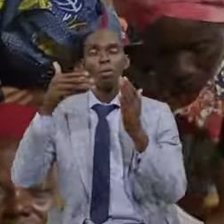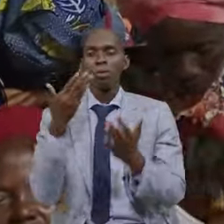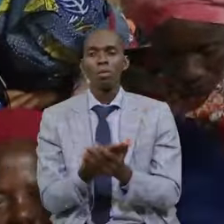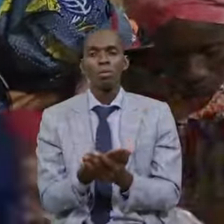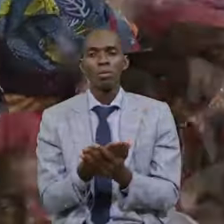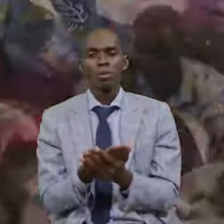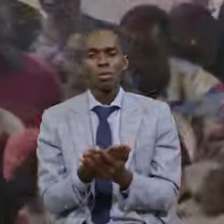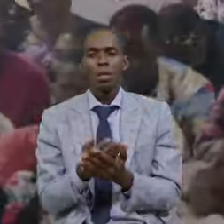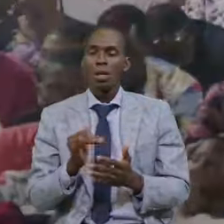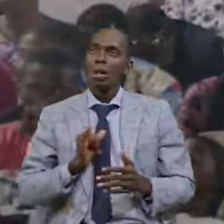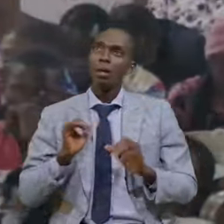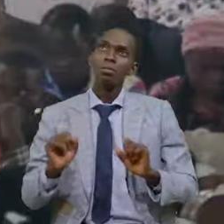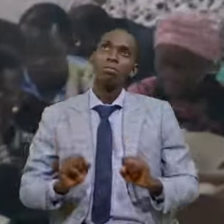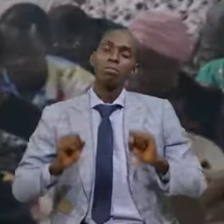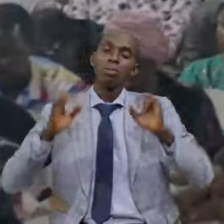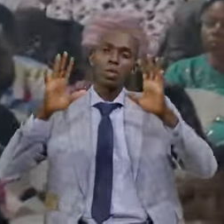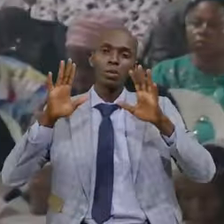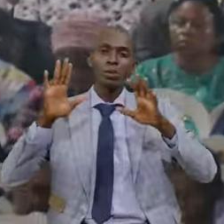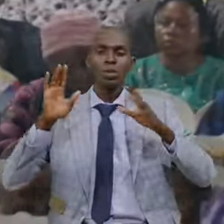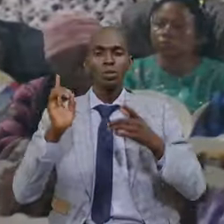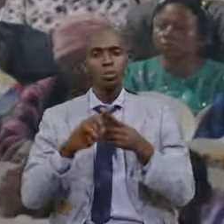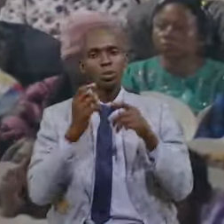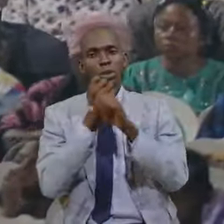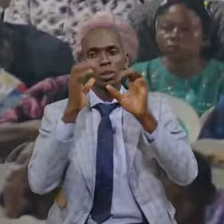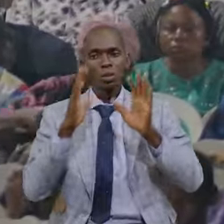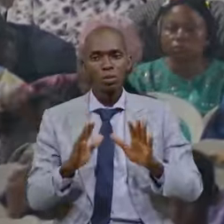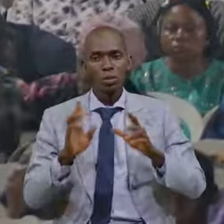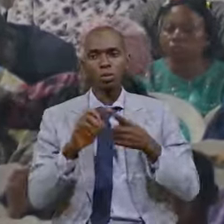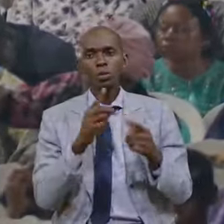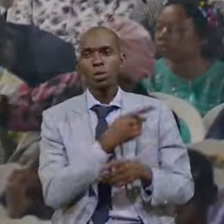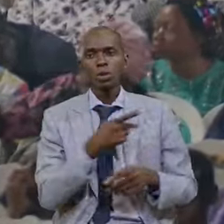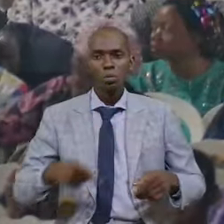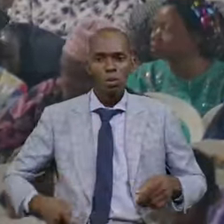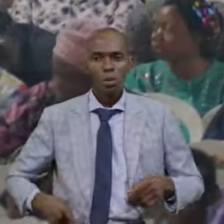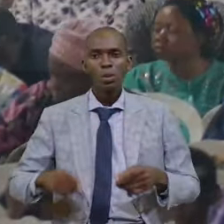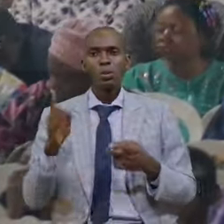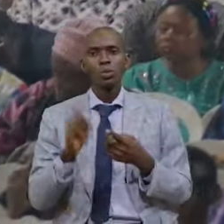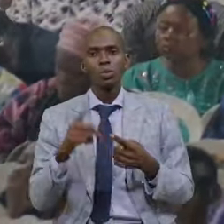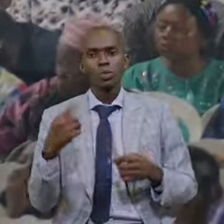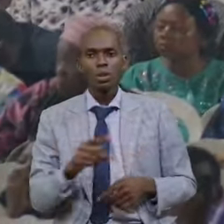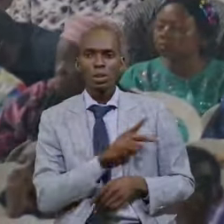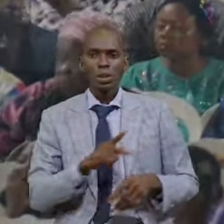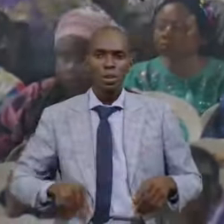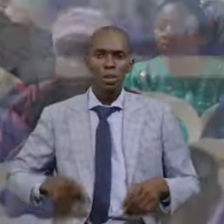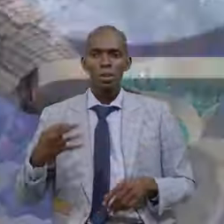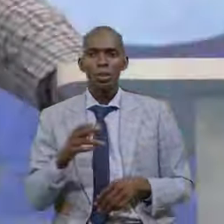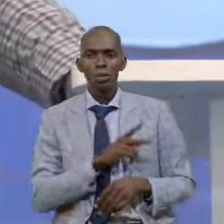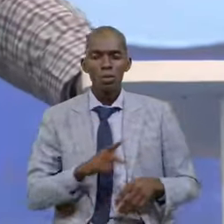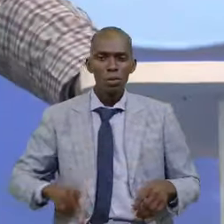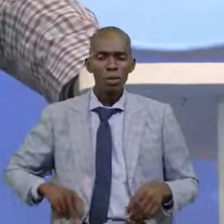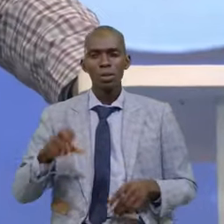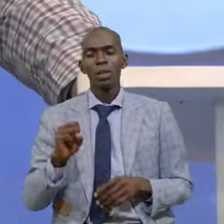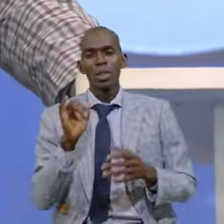I surrender to the Savior, to the Prince, to the King of Kings that came